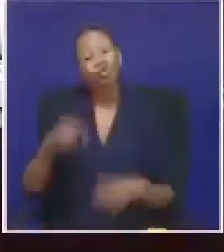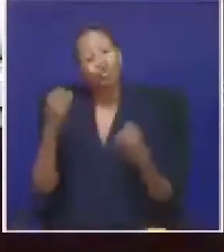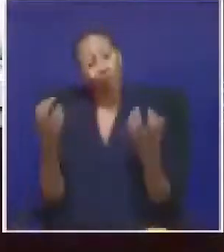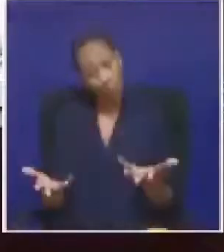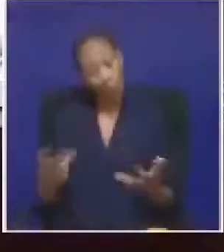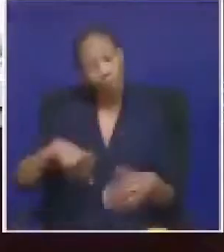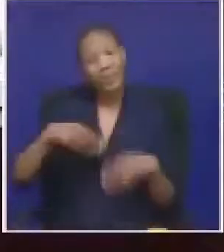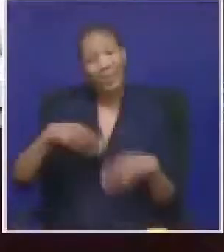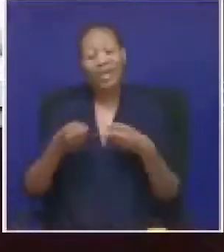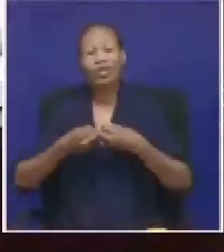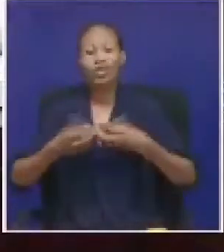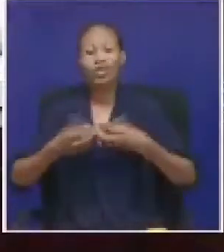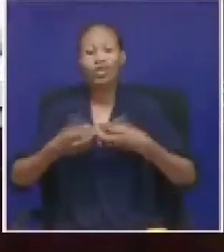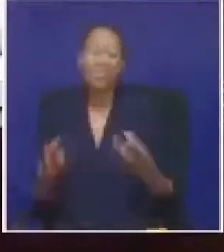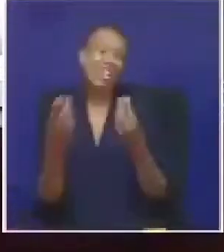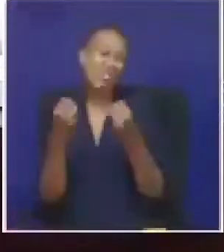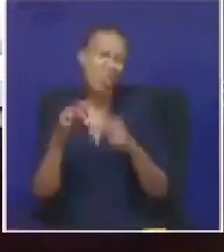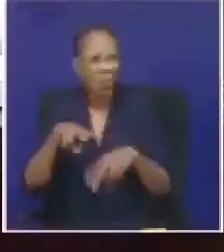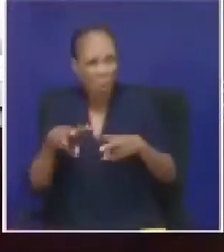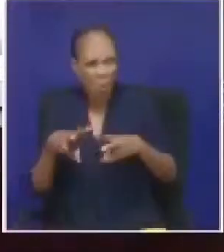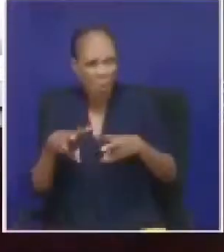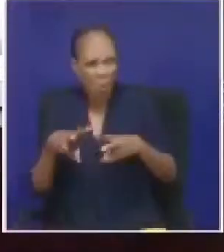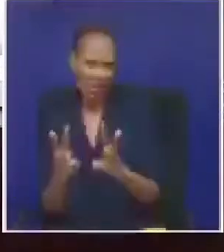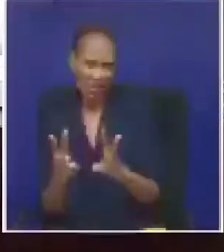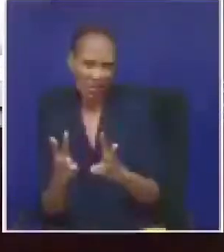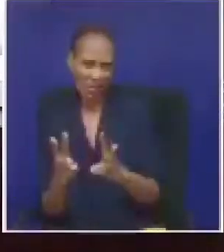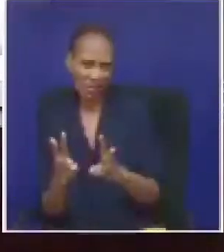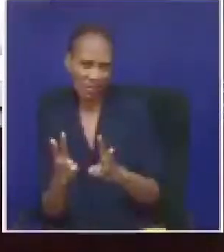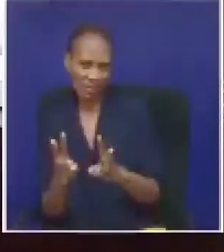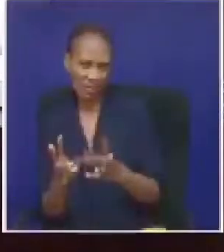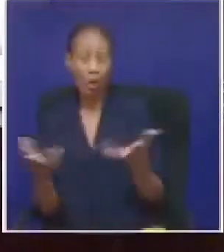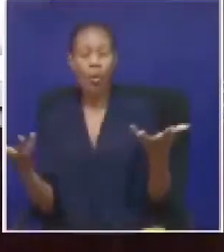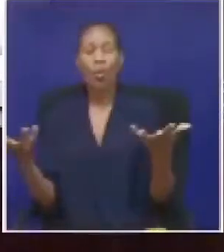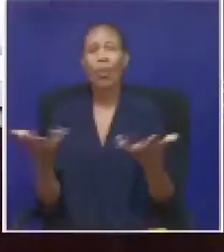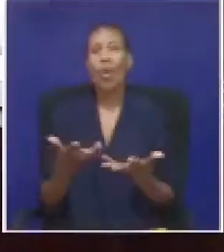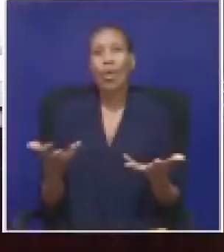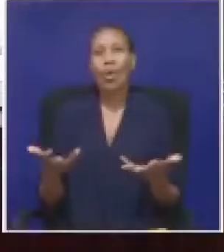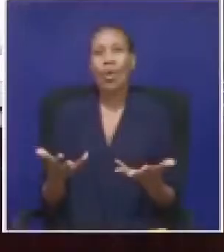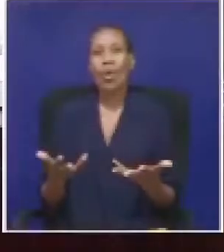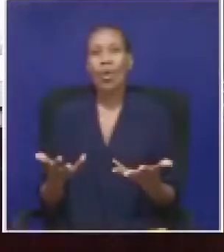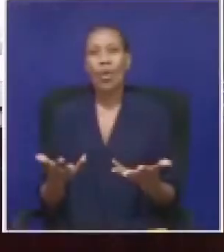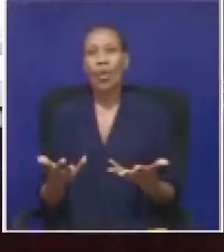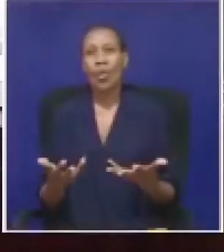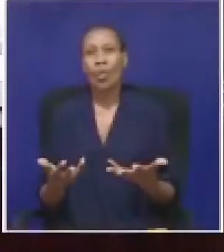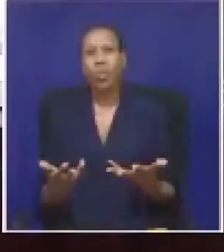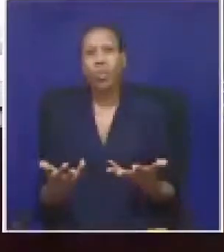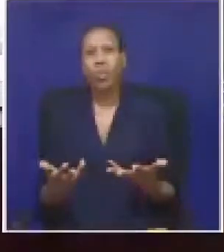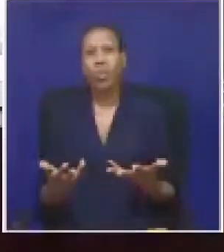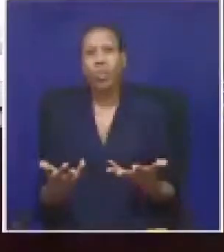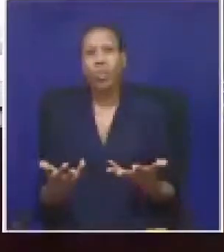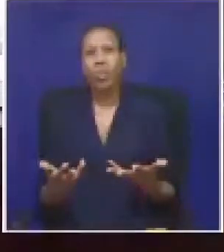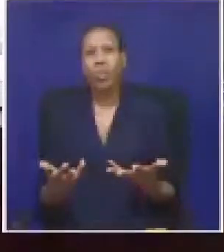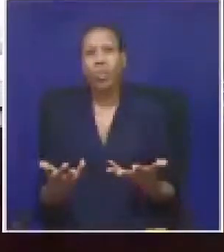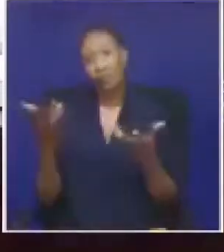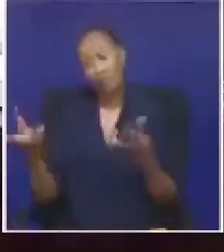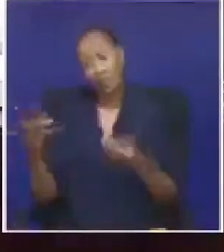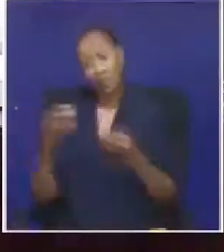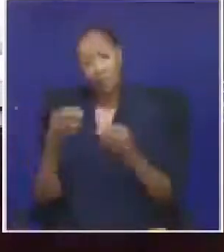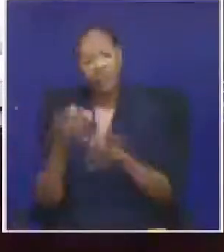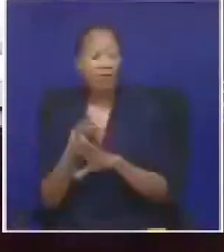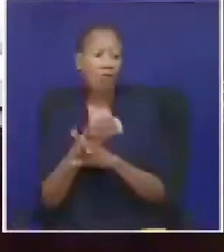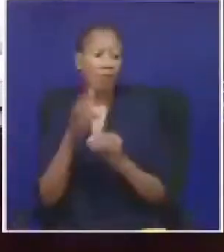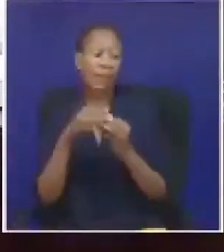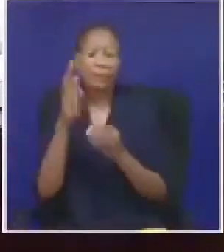introduce another approach, which of course, Honorable Mlefe was saying